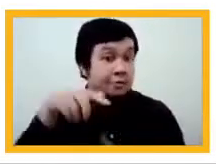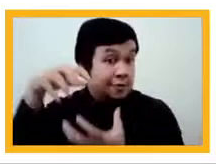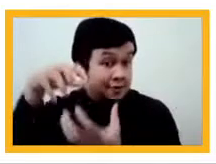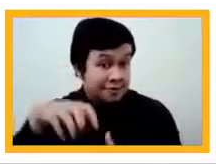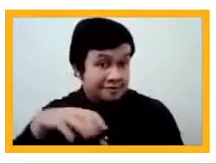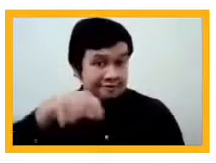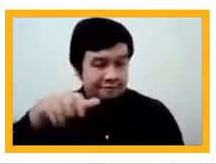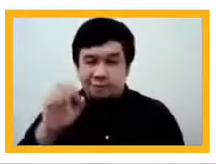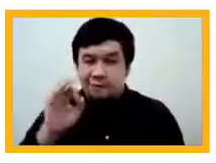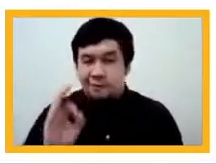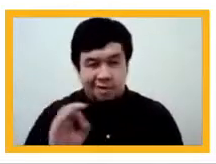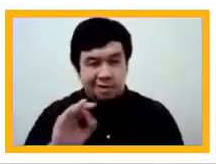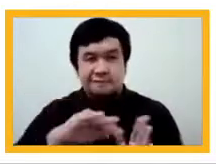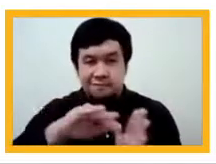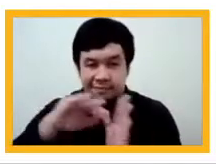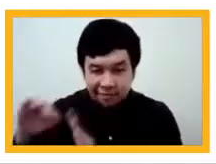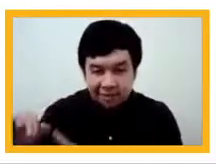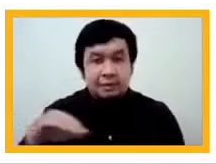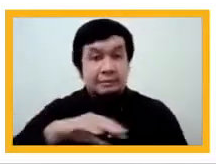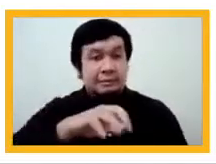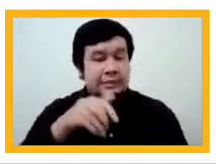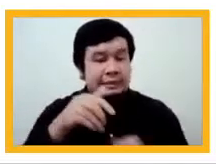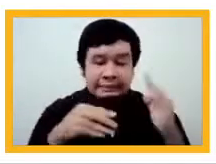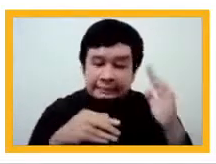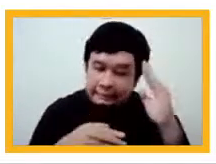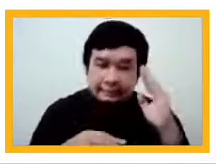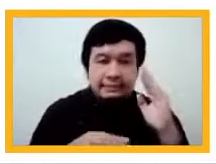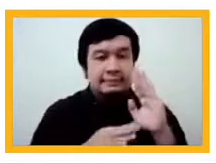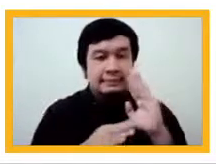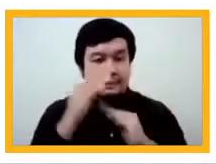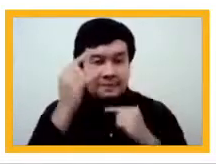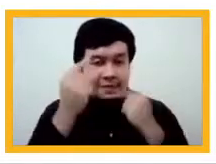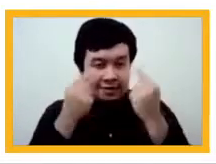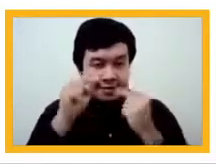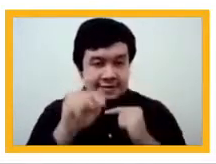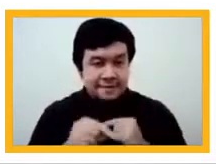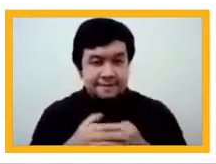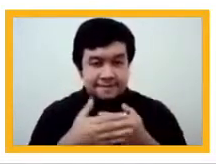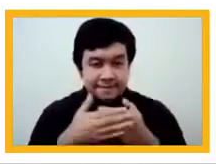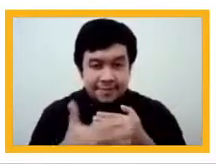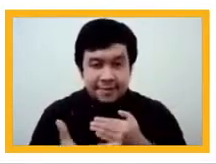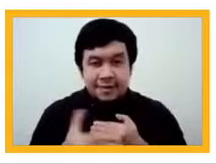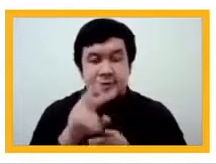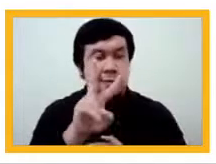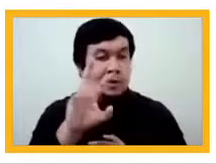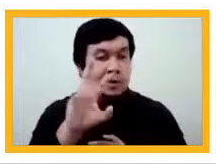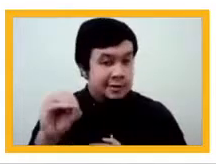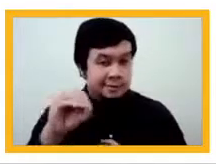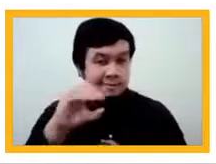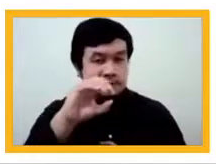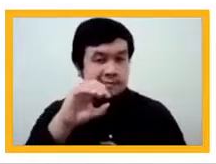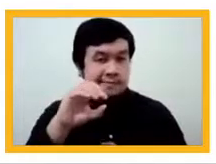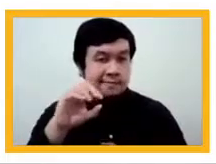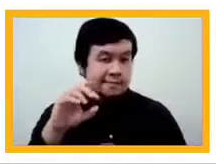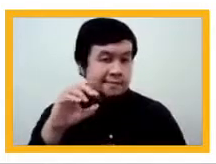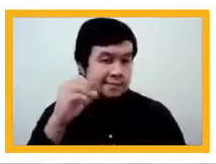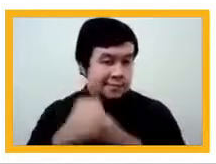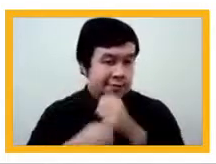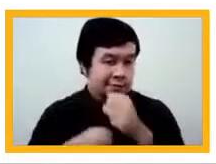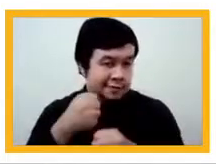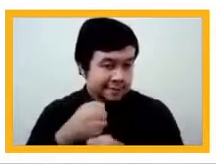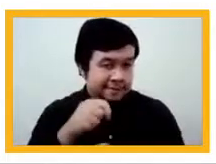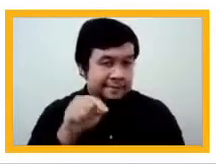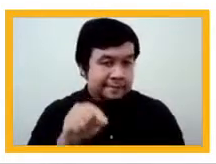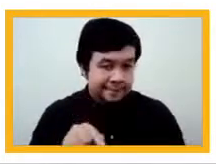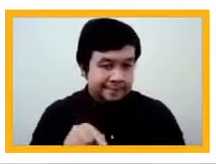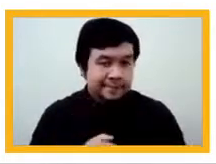In the late 20th century, the British government attempted to institute features which would allow them to replicate German dual system,